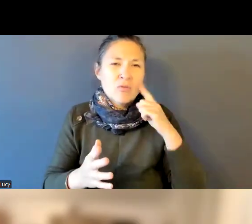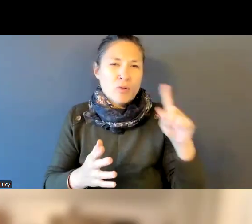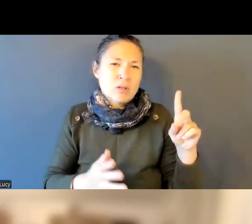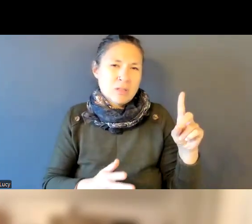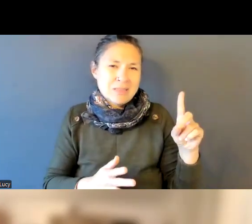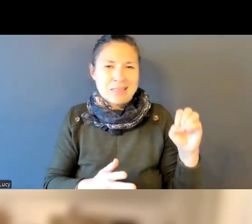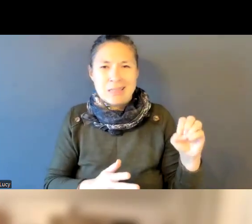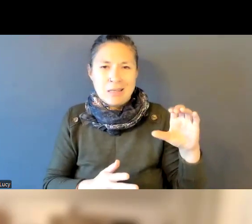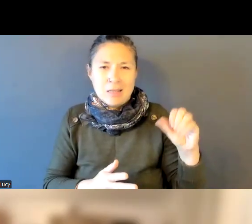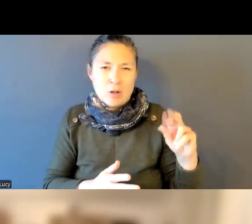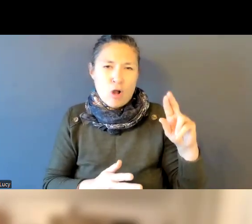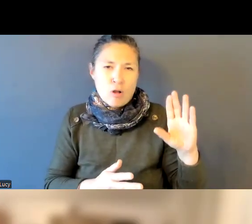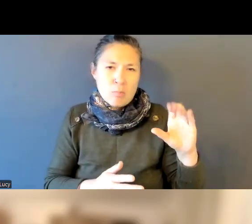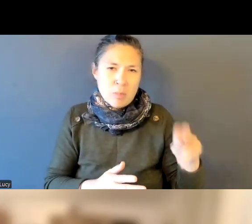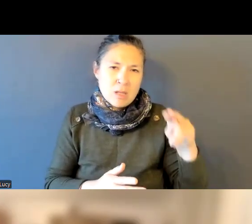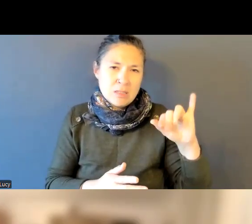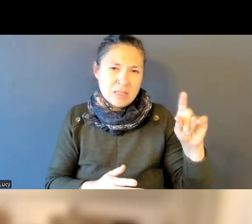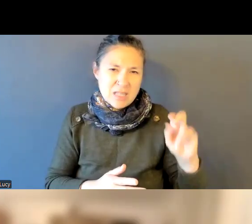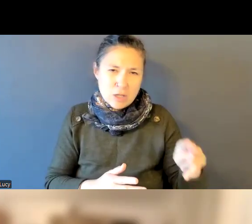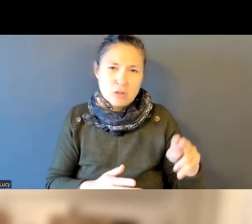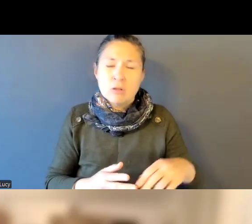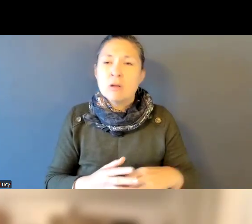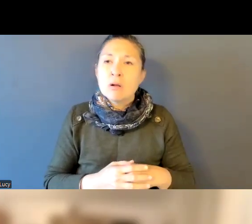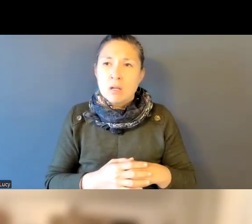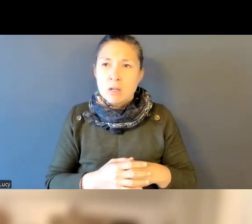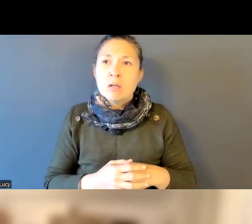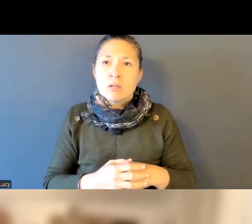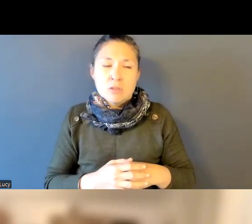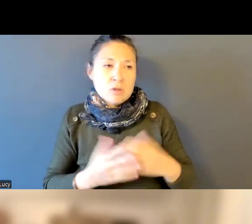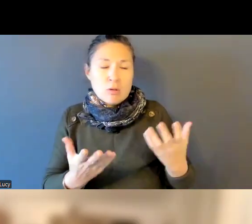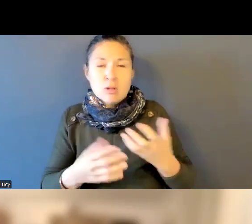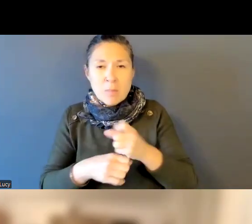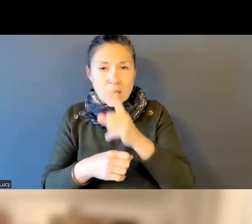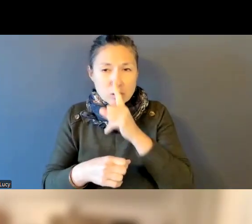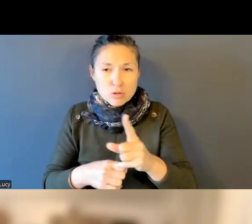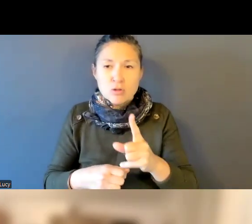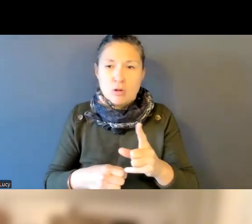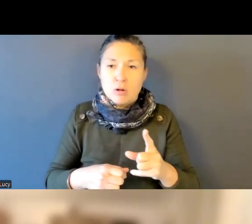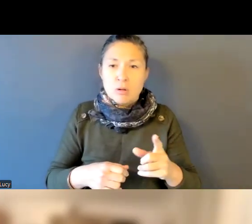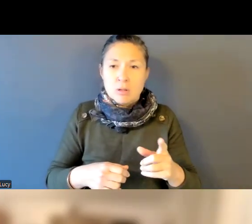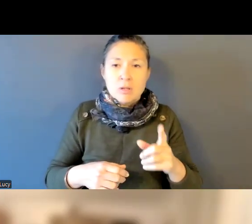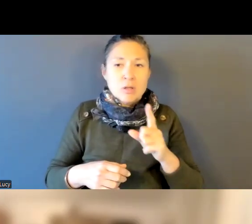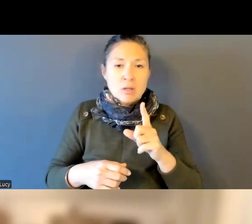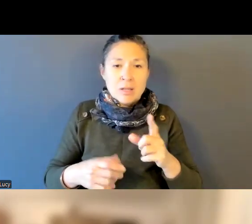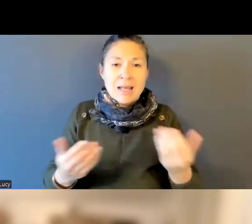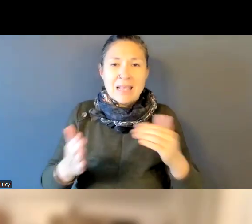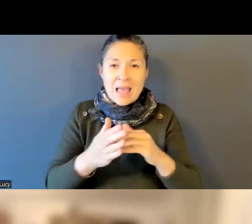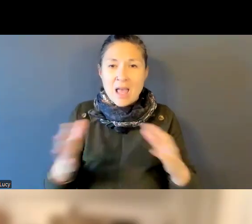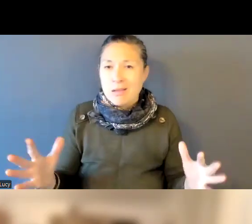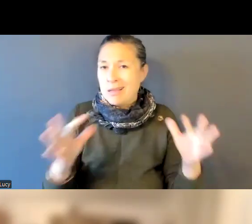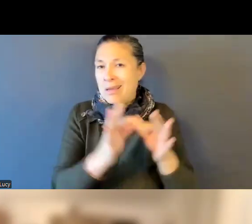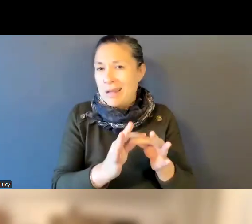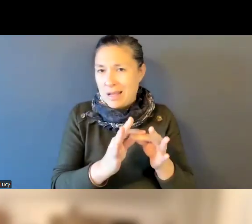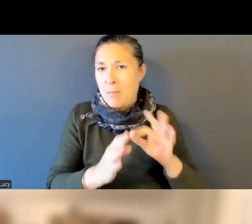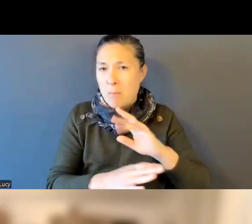just wondering, just making sure that there's a closed loop there, or a connection at least, in terms of